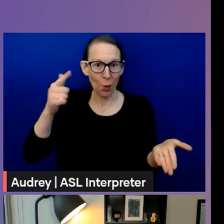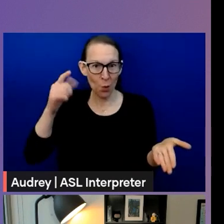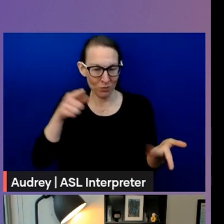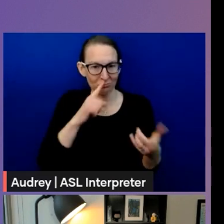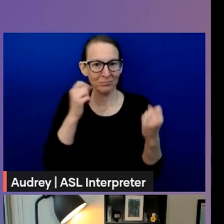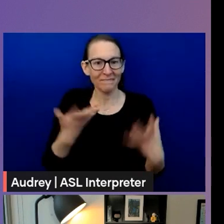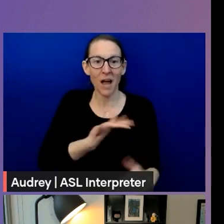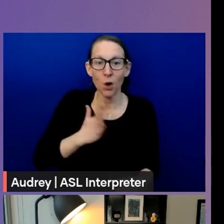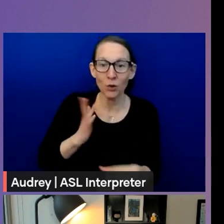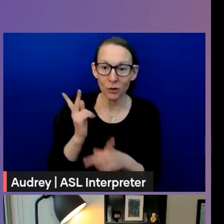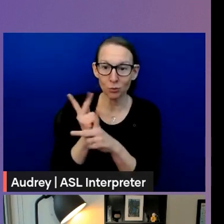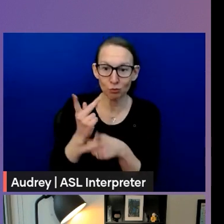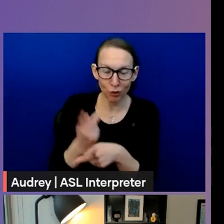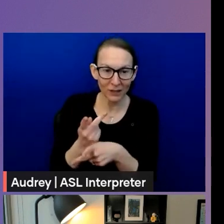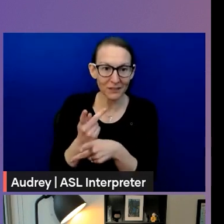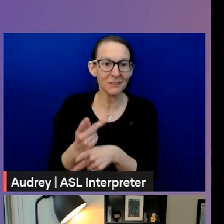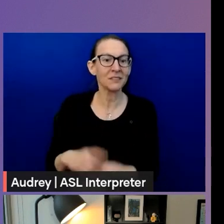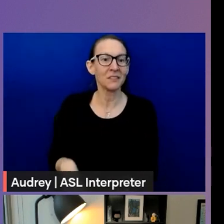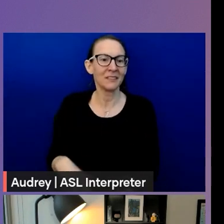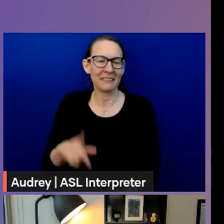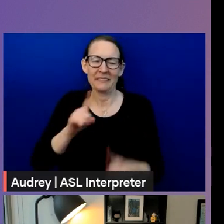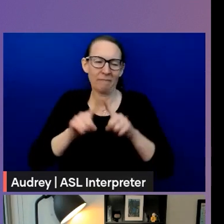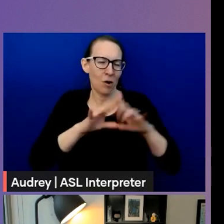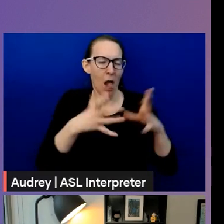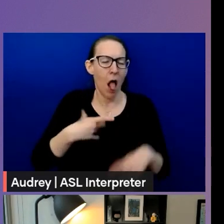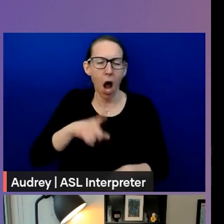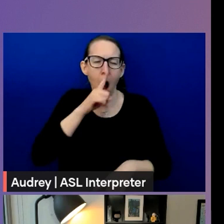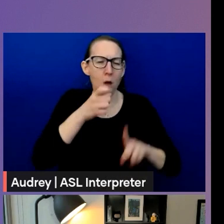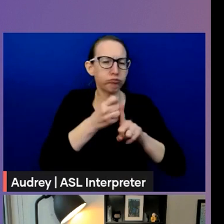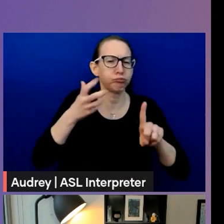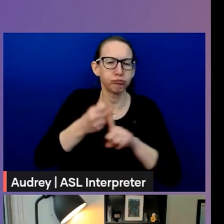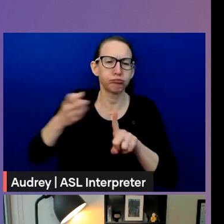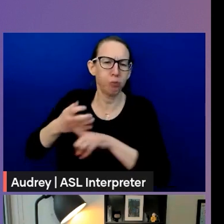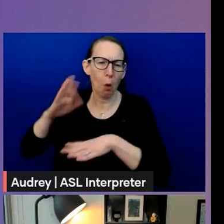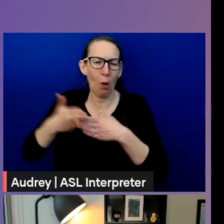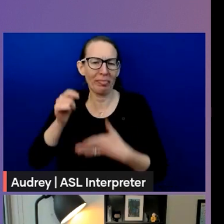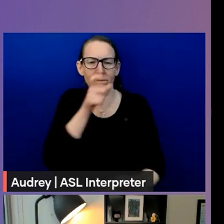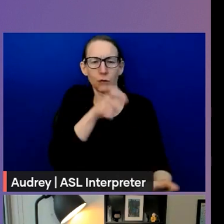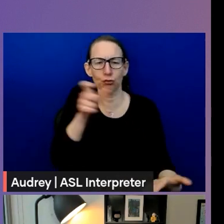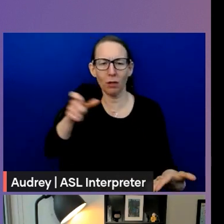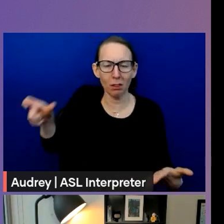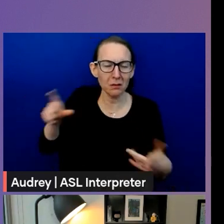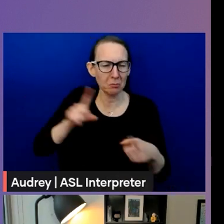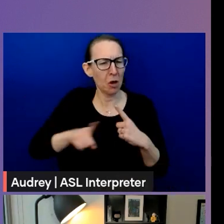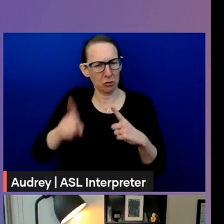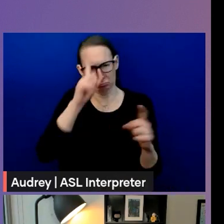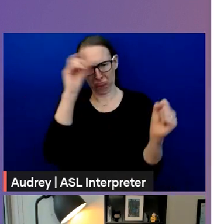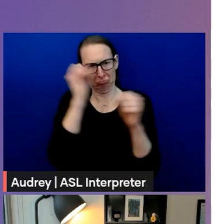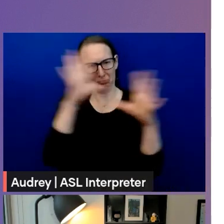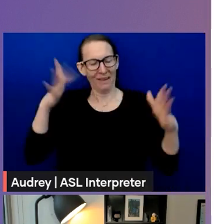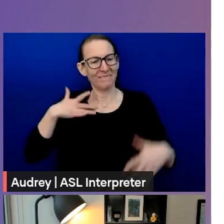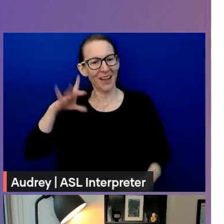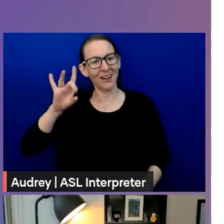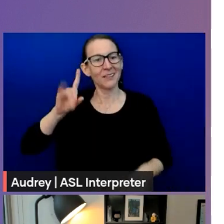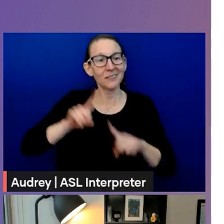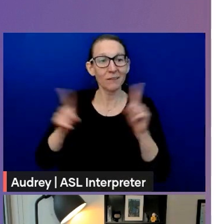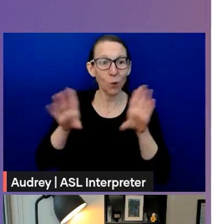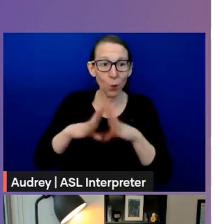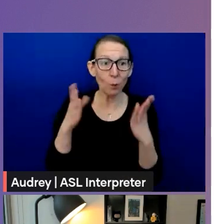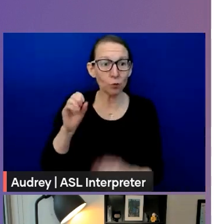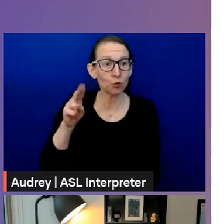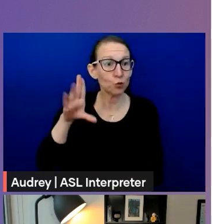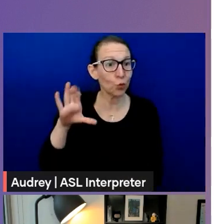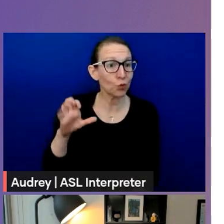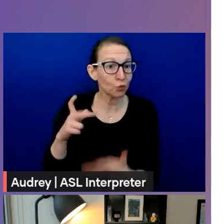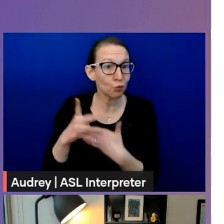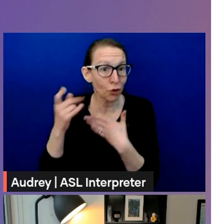products, in different categories. I'm not going to go into the tools, but you kind of get a sense of like these are 8 different open source projects, right?